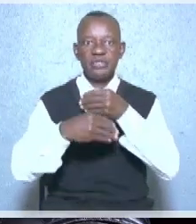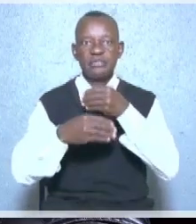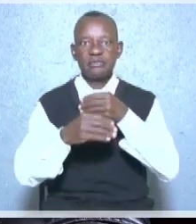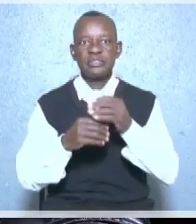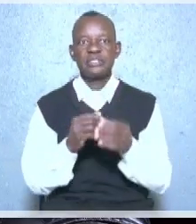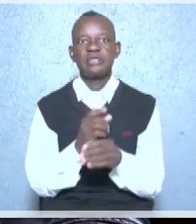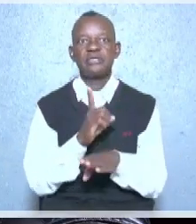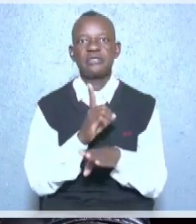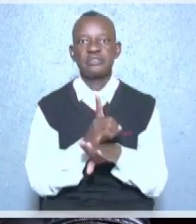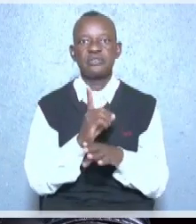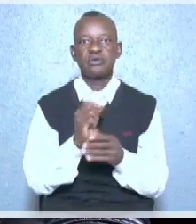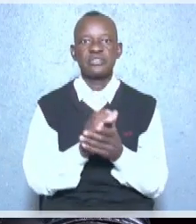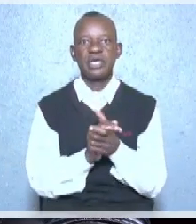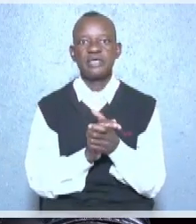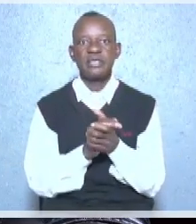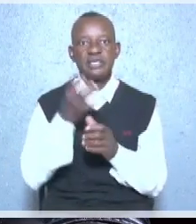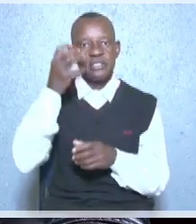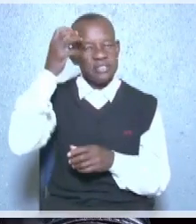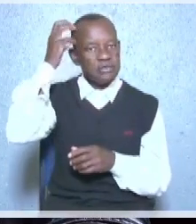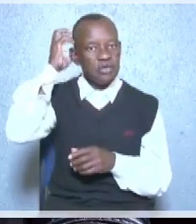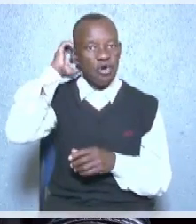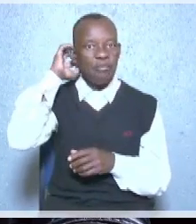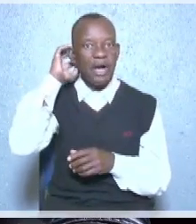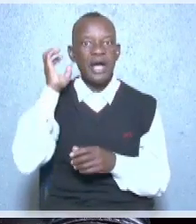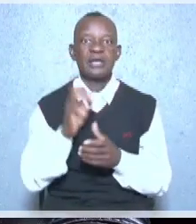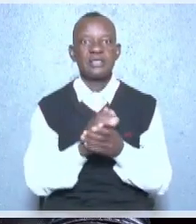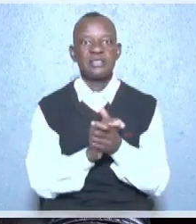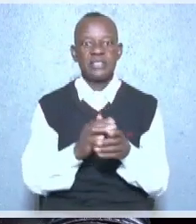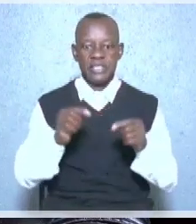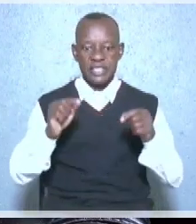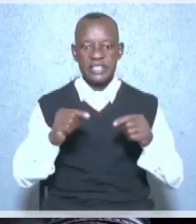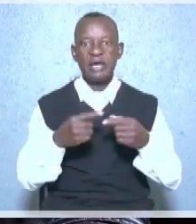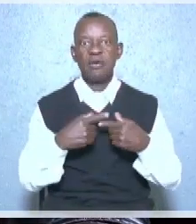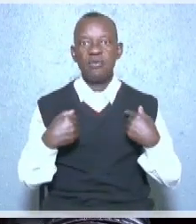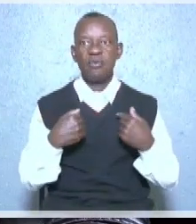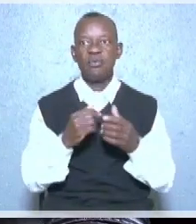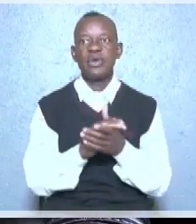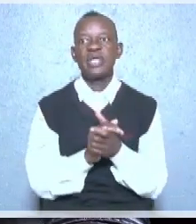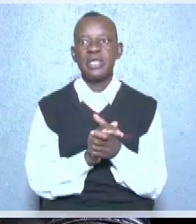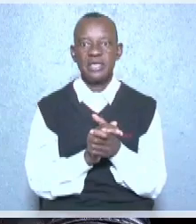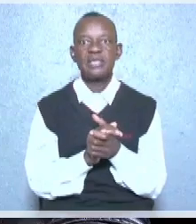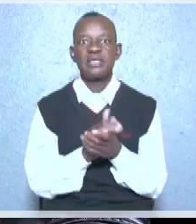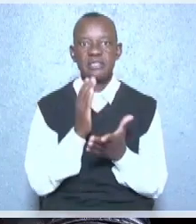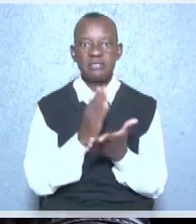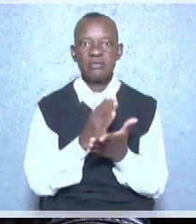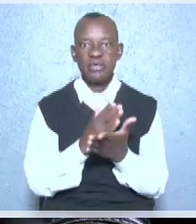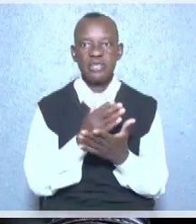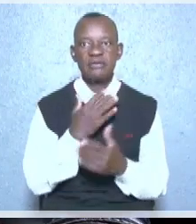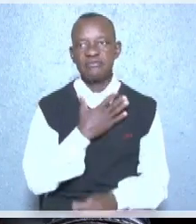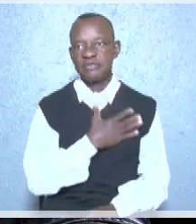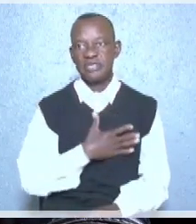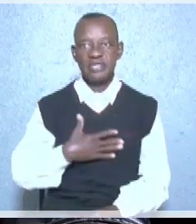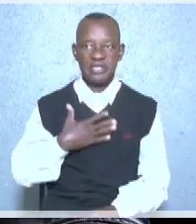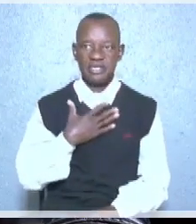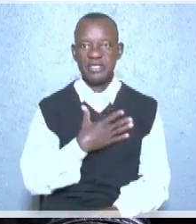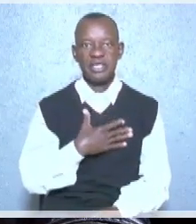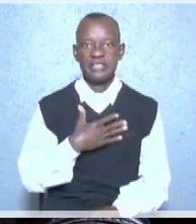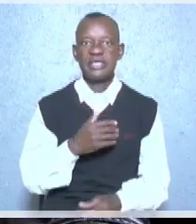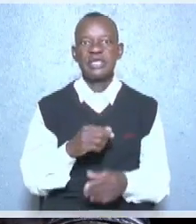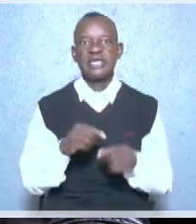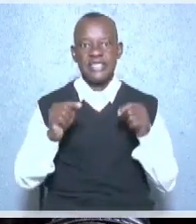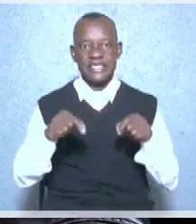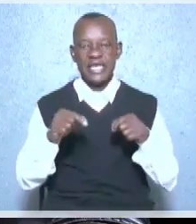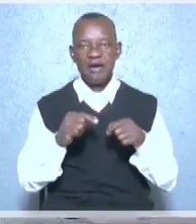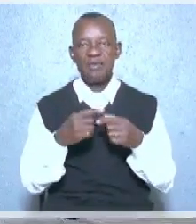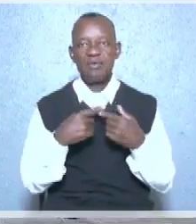Sam Shavishwina Nujoma, and we can freely say we are actors, we are filmmakers, we are that